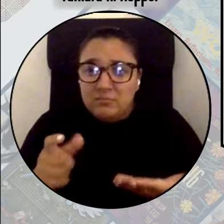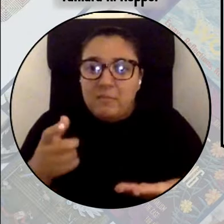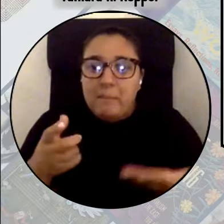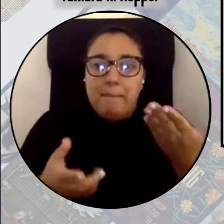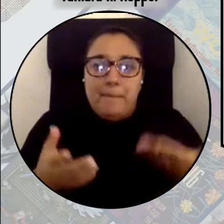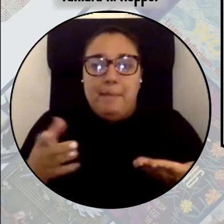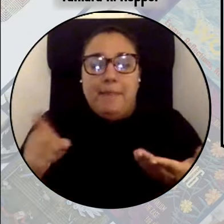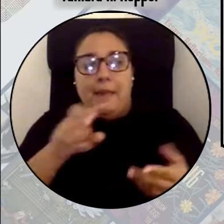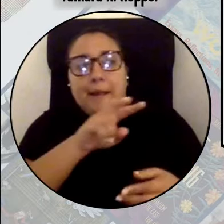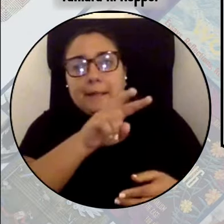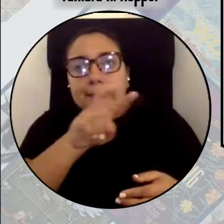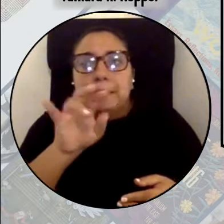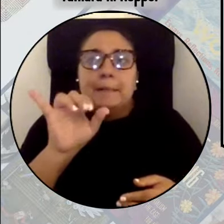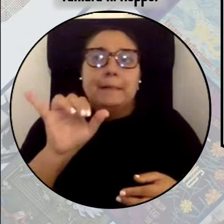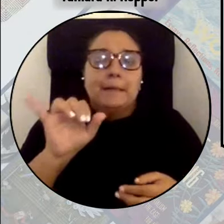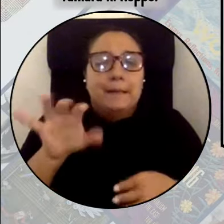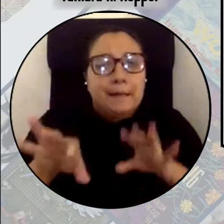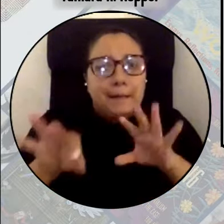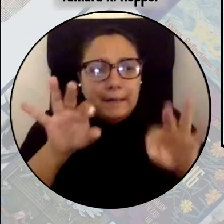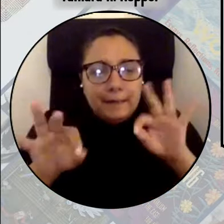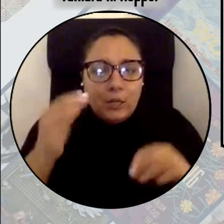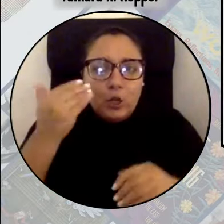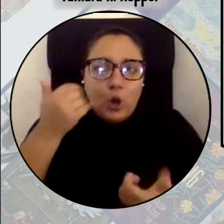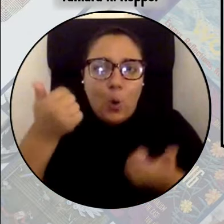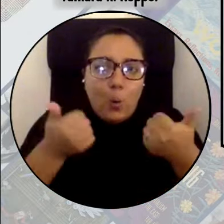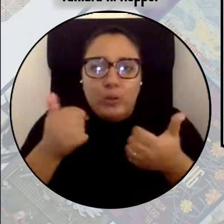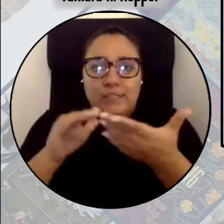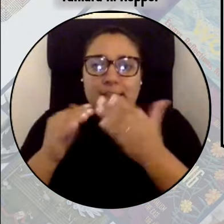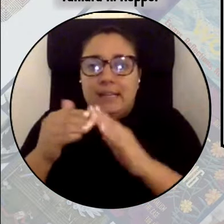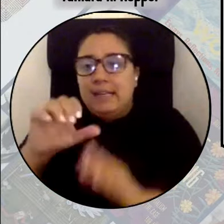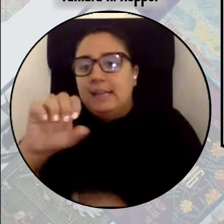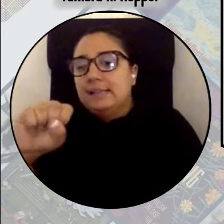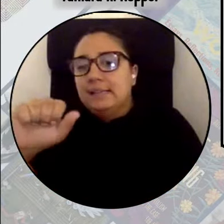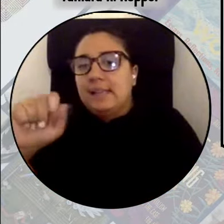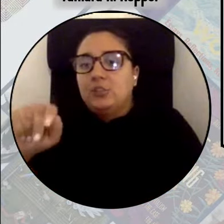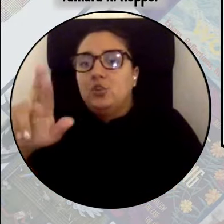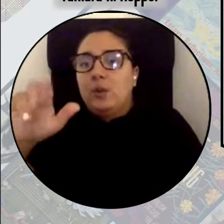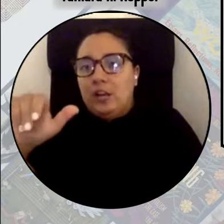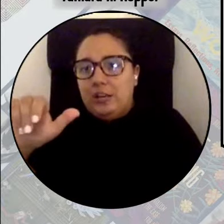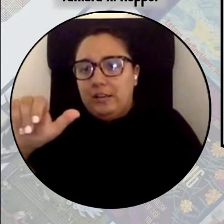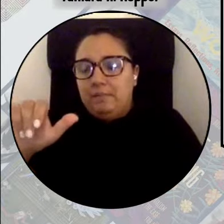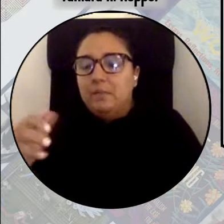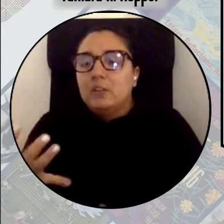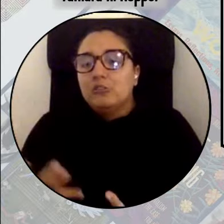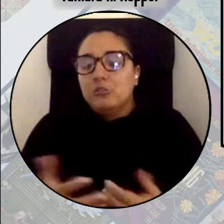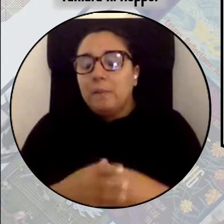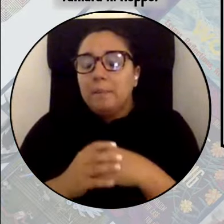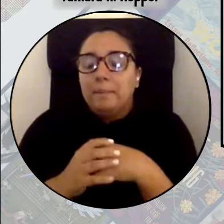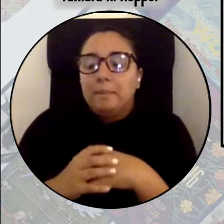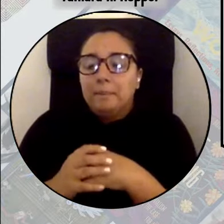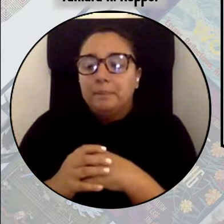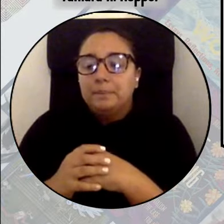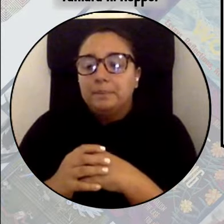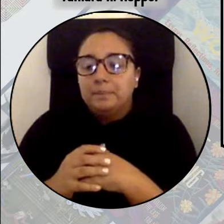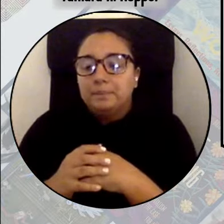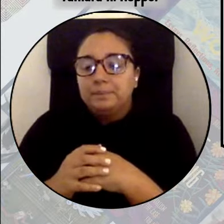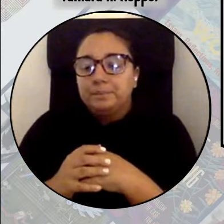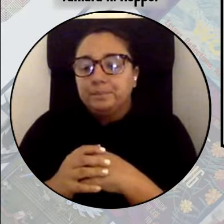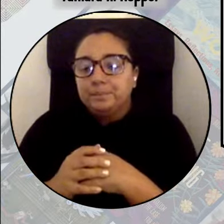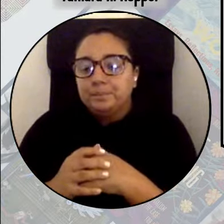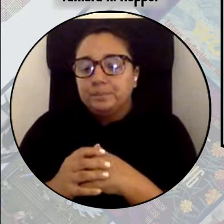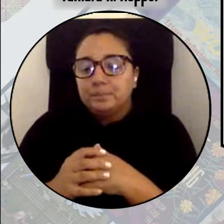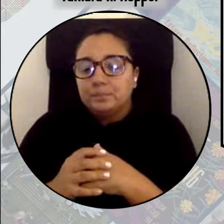right? Well, part of also, though, is sanctuary city, and this is something that, you know, as we're thinking critically about reformist